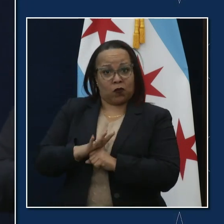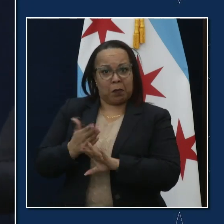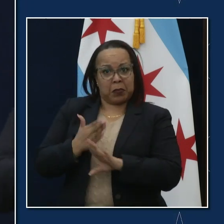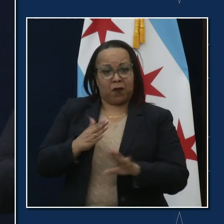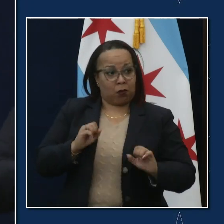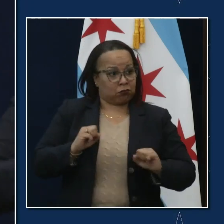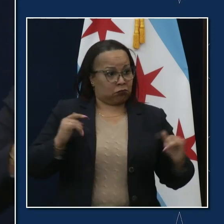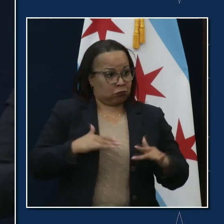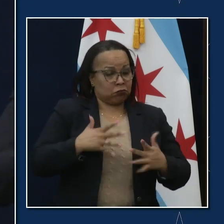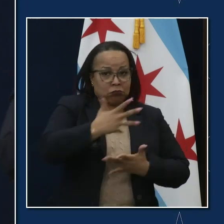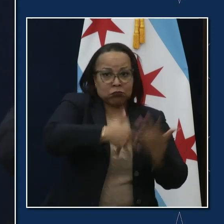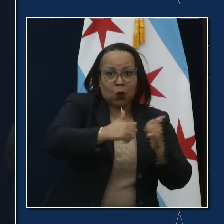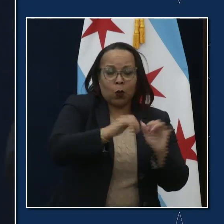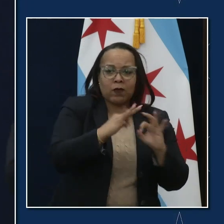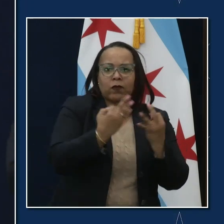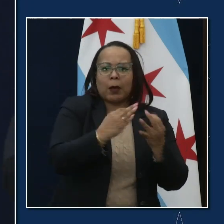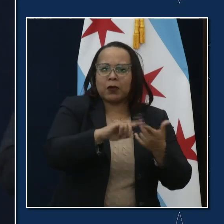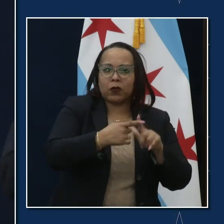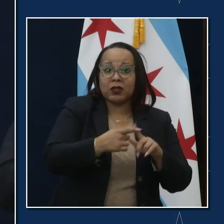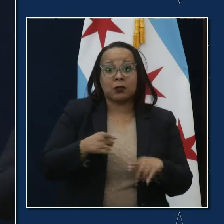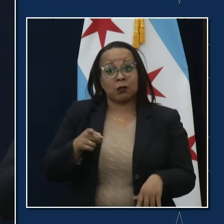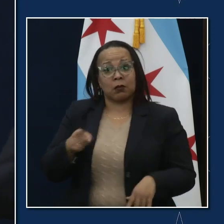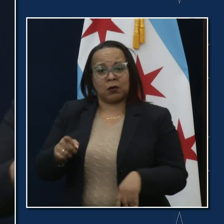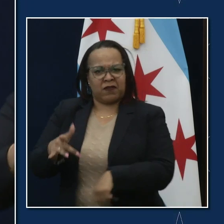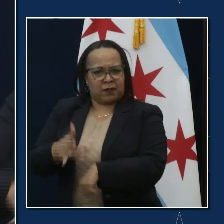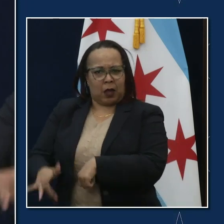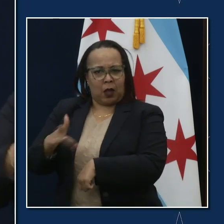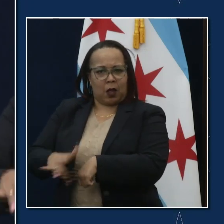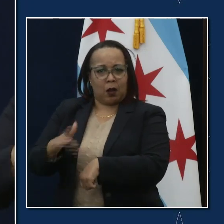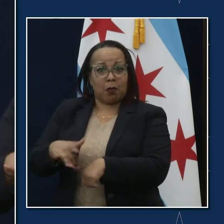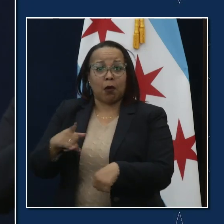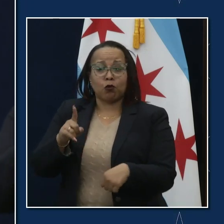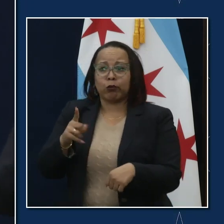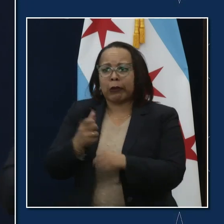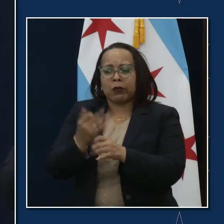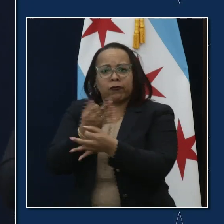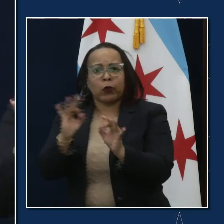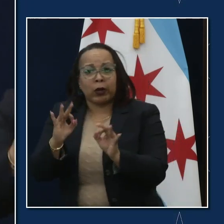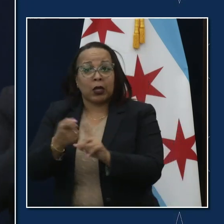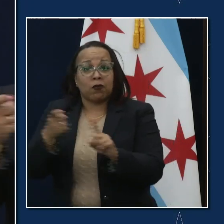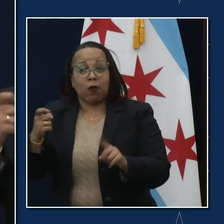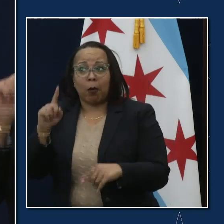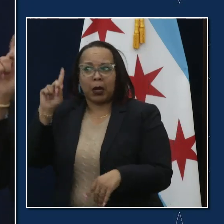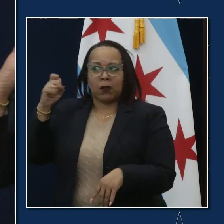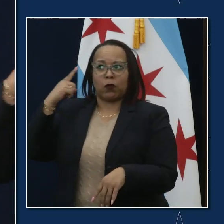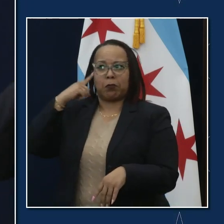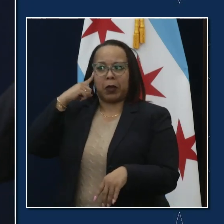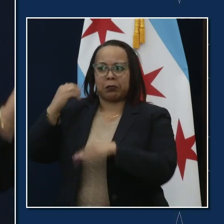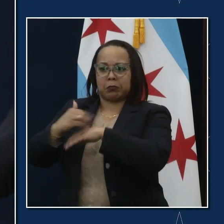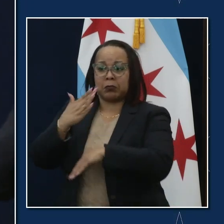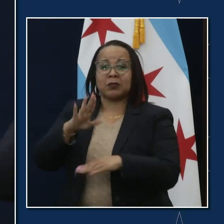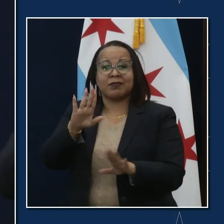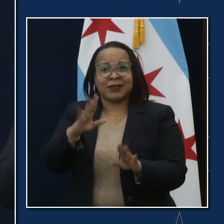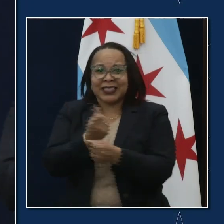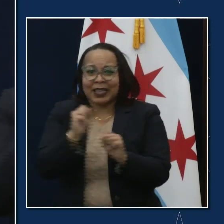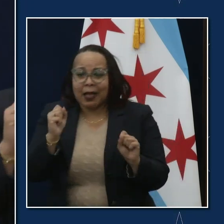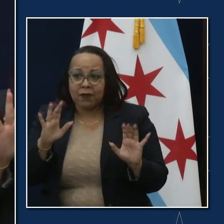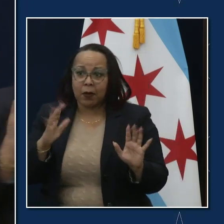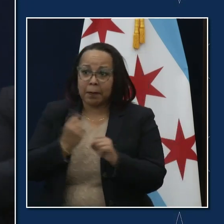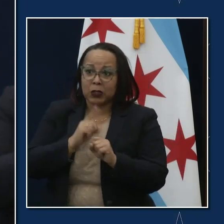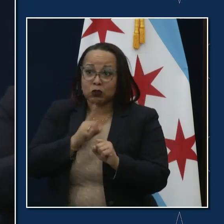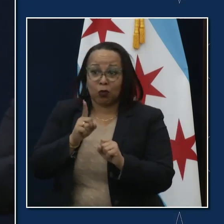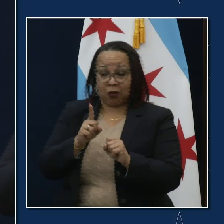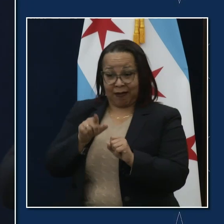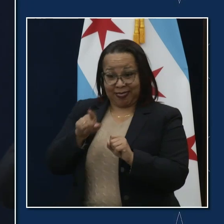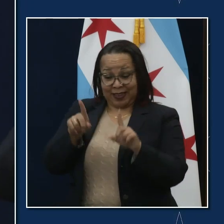with family or friends. COVID tests are still widely available. You can get them for free from the federal government. Just to be on the safe side, take